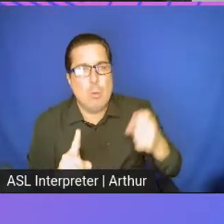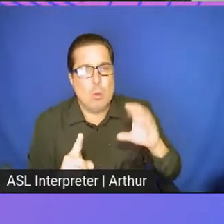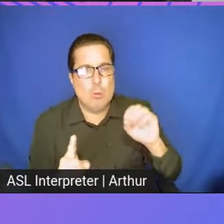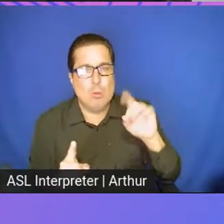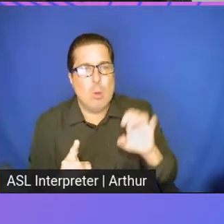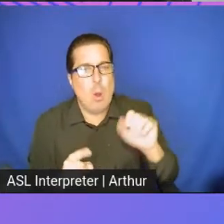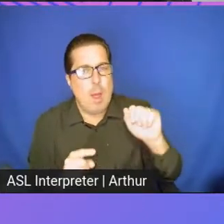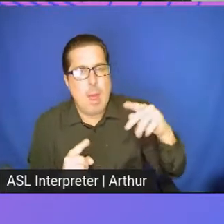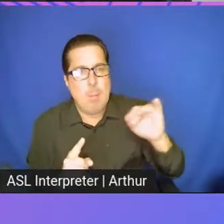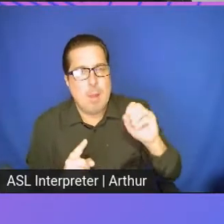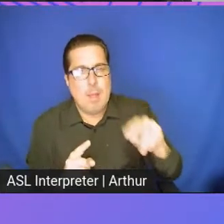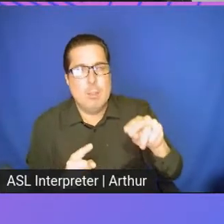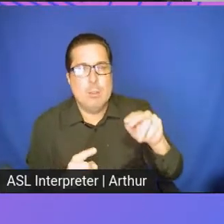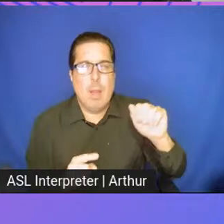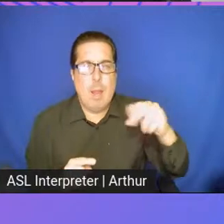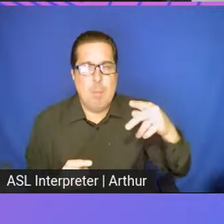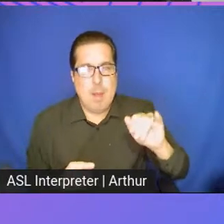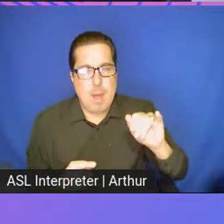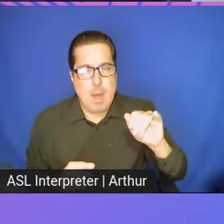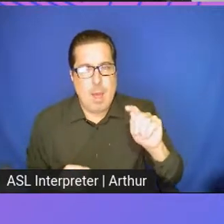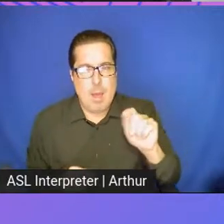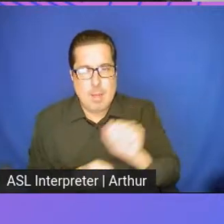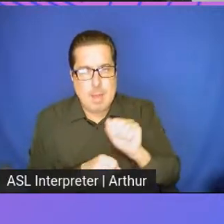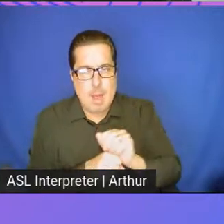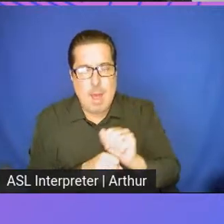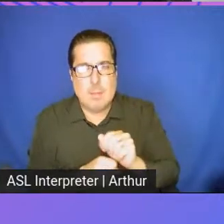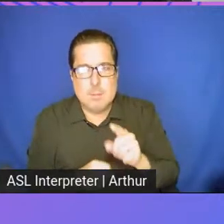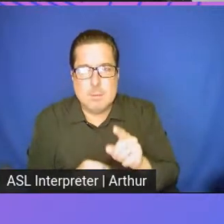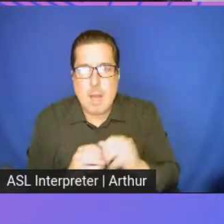API does and how we do for X-ray trace implementation.